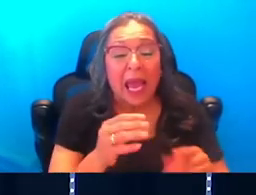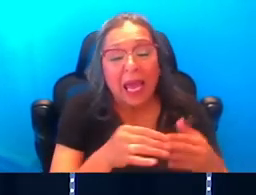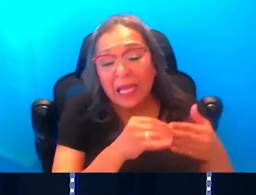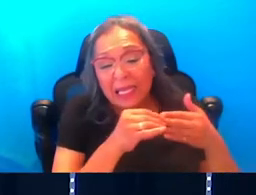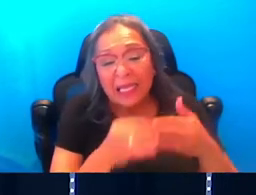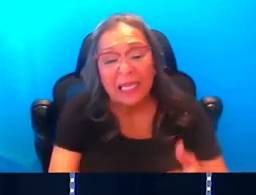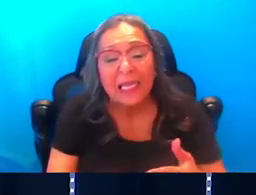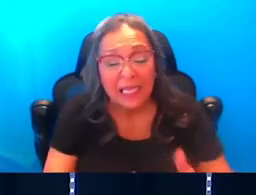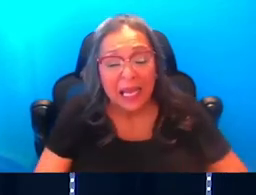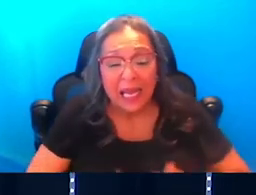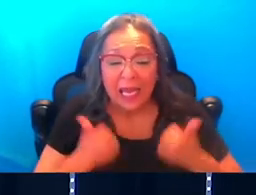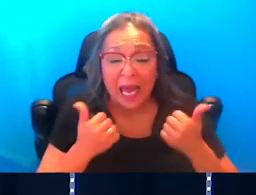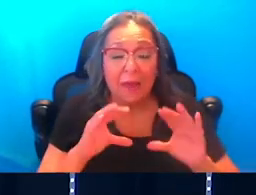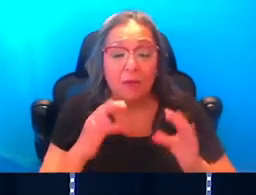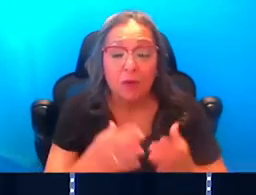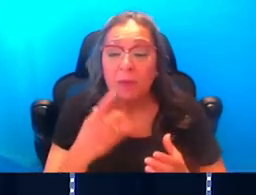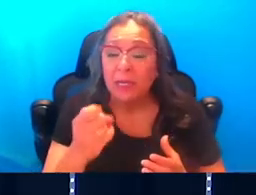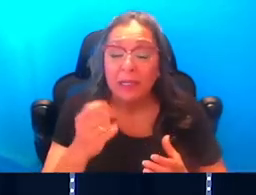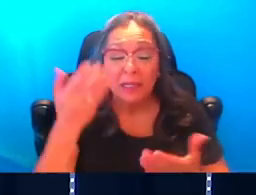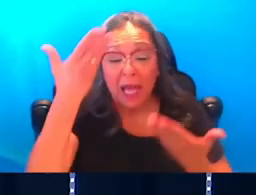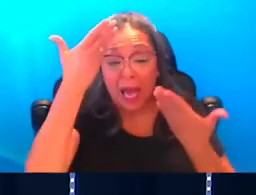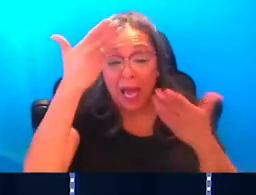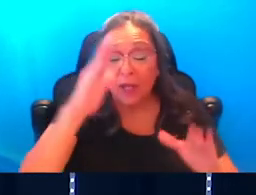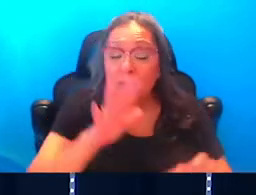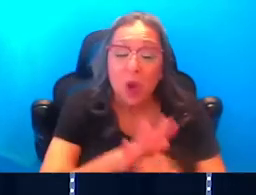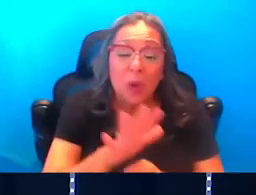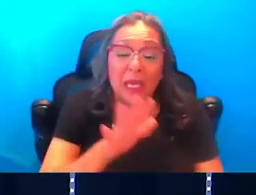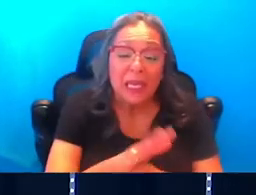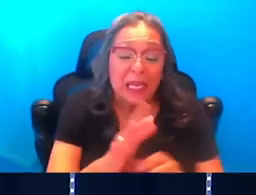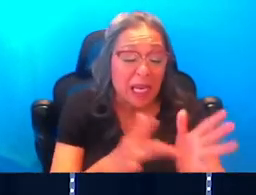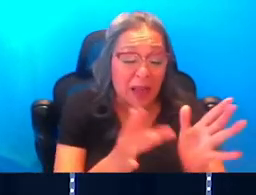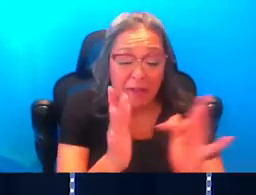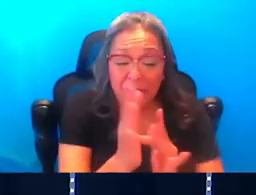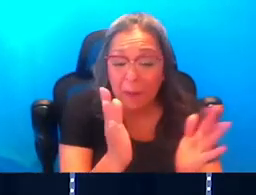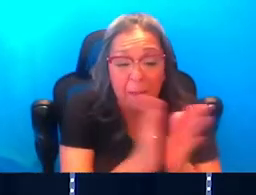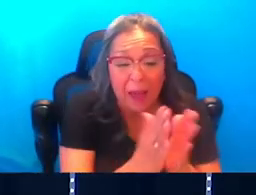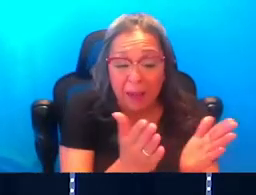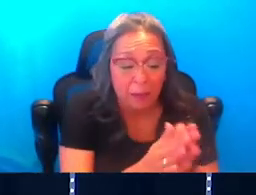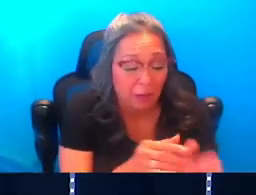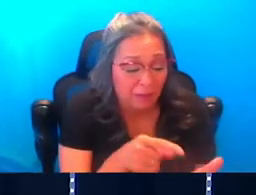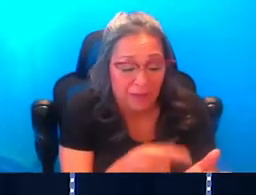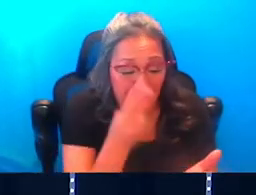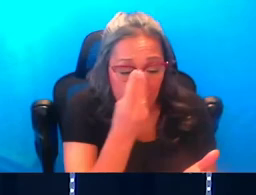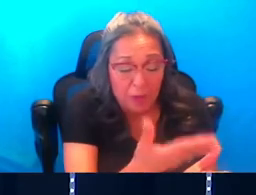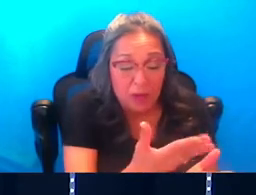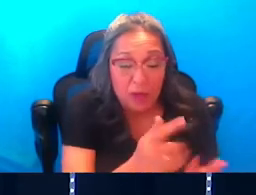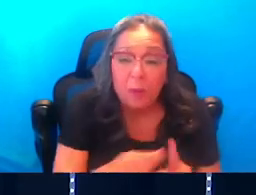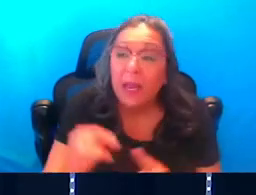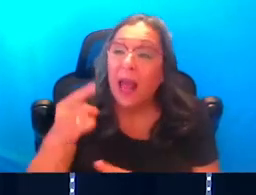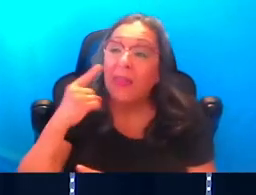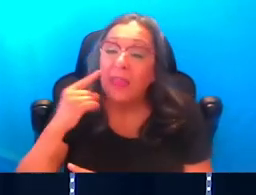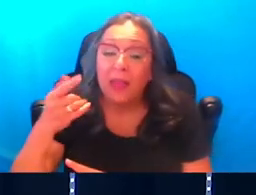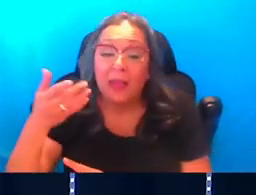Bible. God just used for his divine purposes a lying prostitute. I think he can use you.